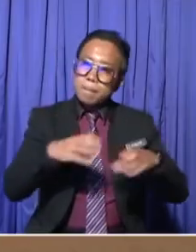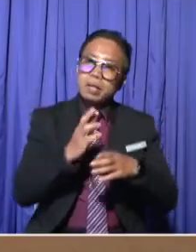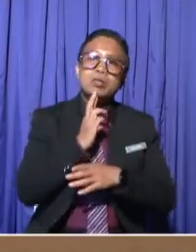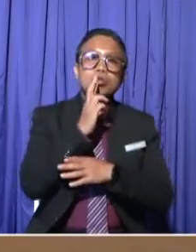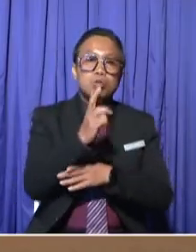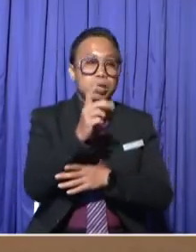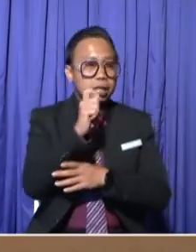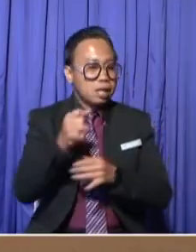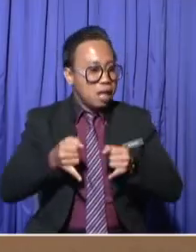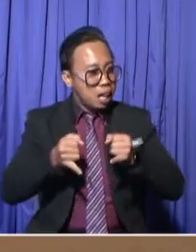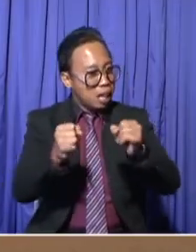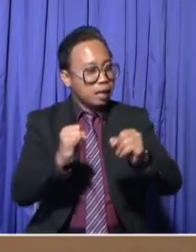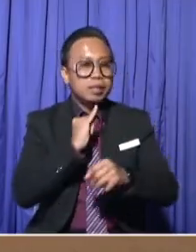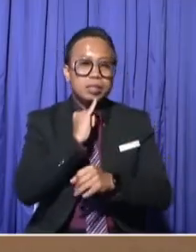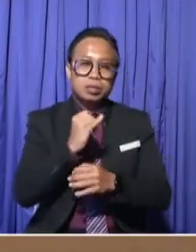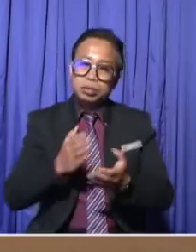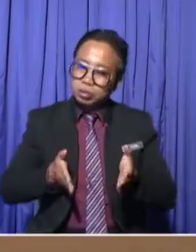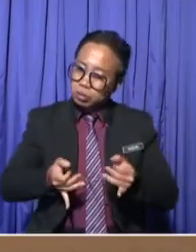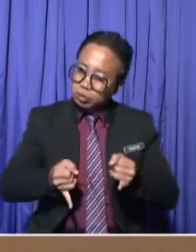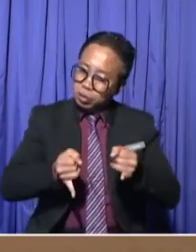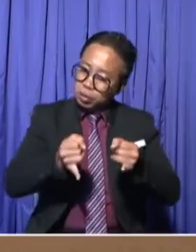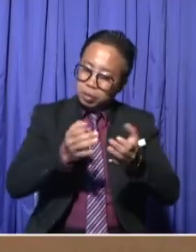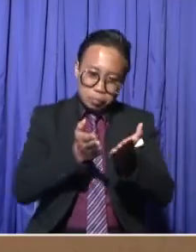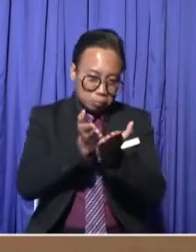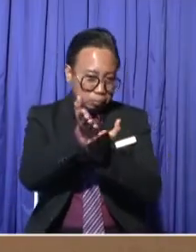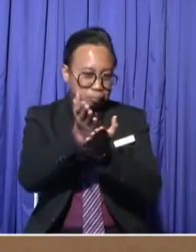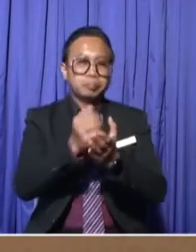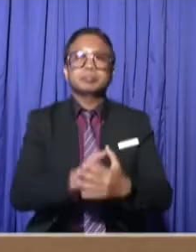the line is straight.